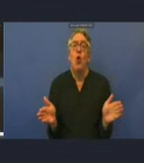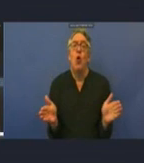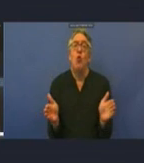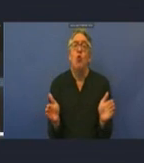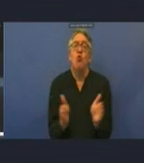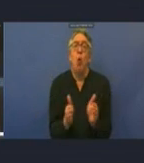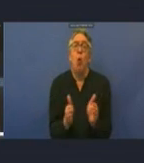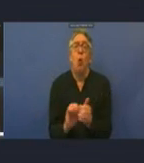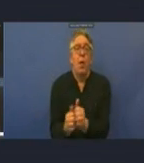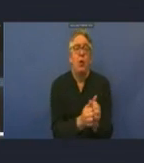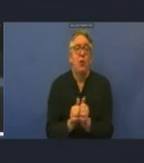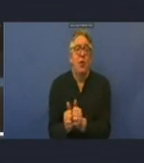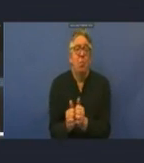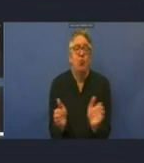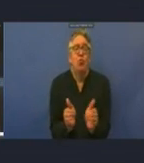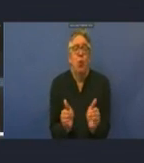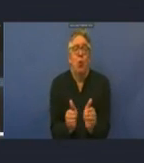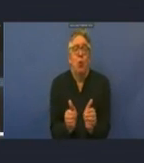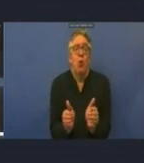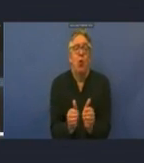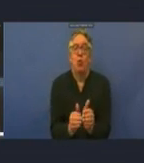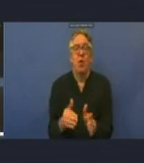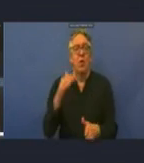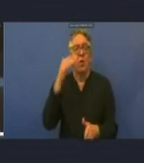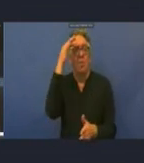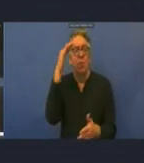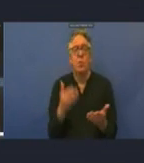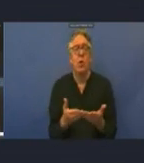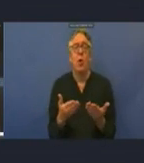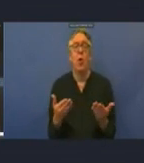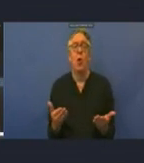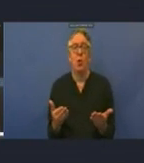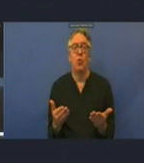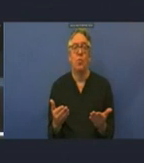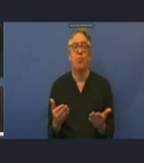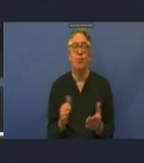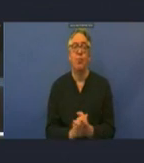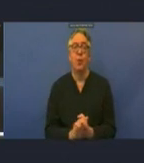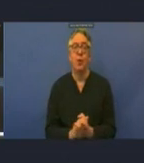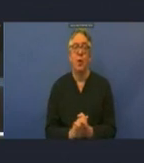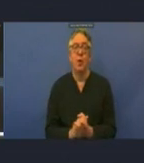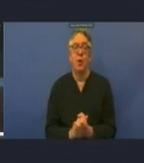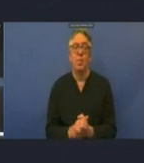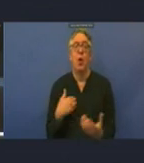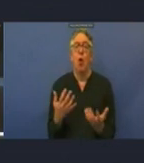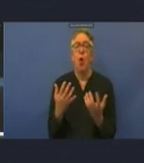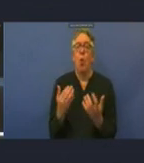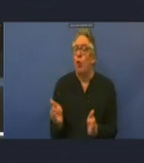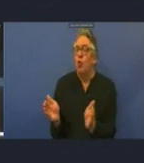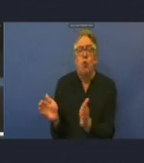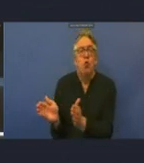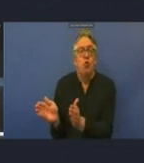the principle is that it's an action aims at widening the access to the program to small-scale